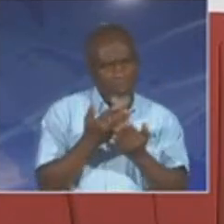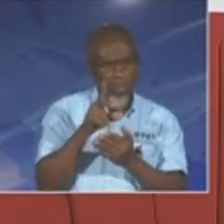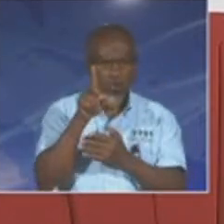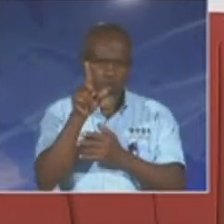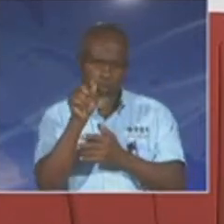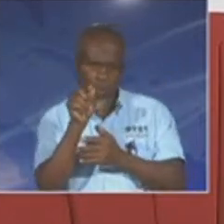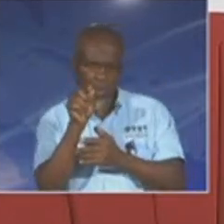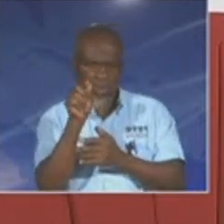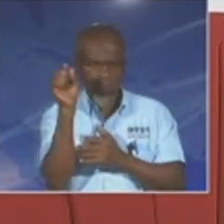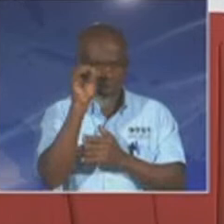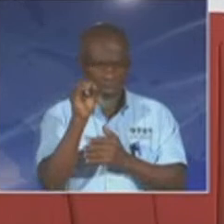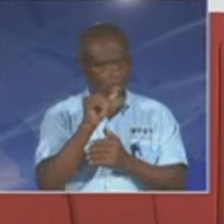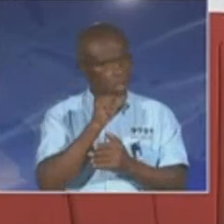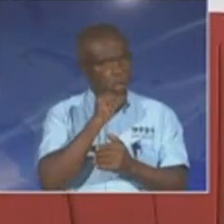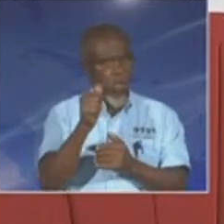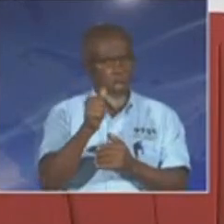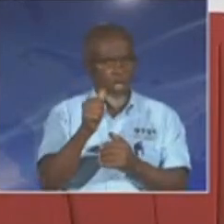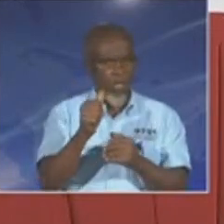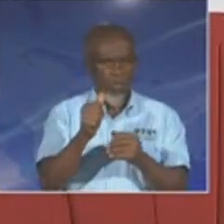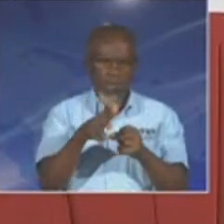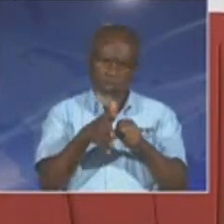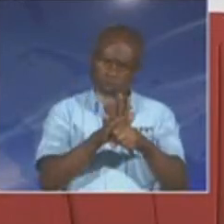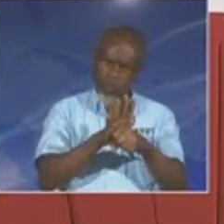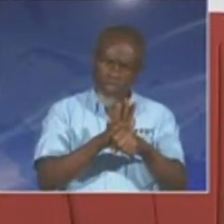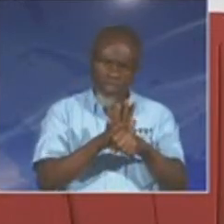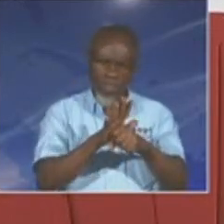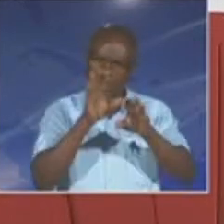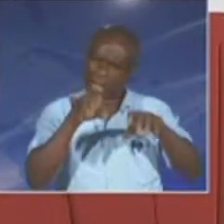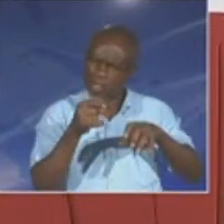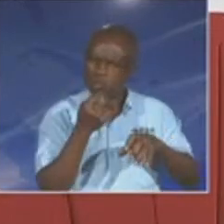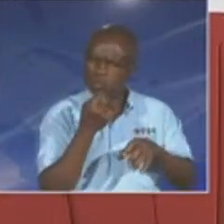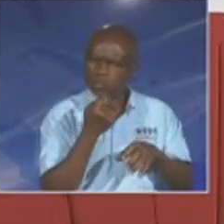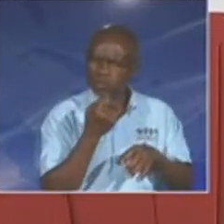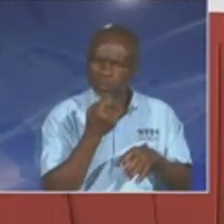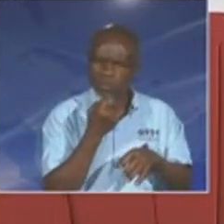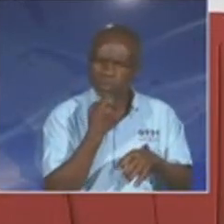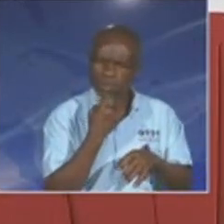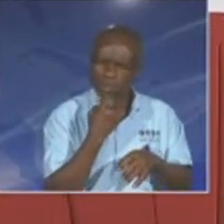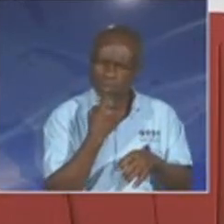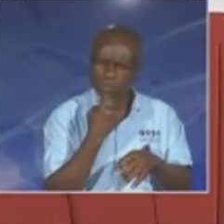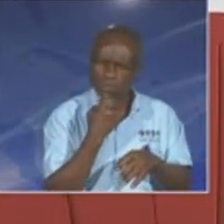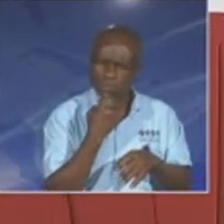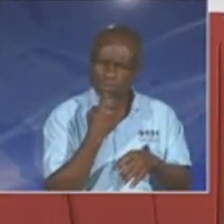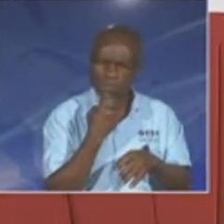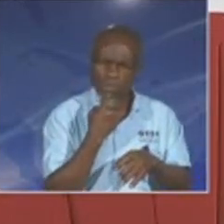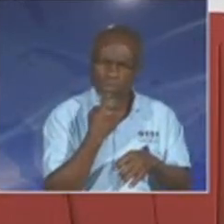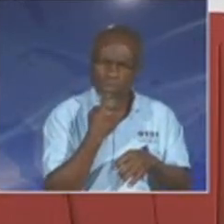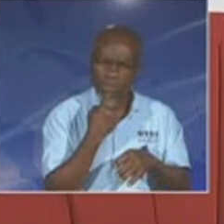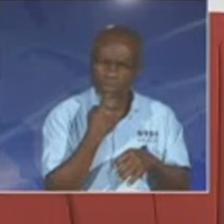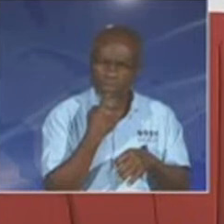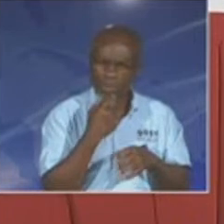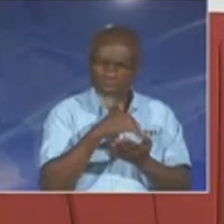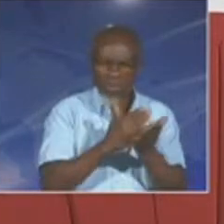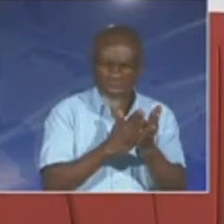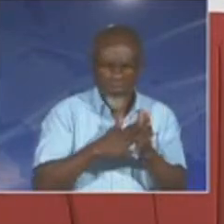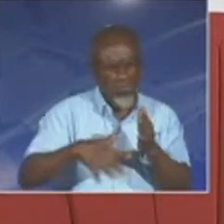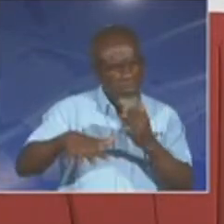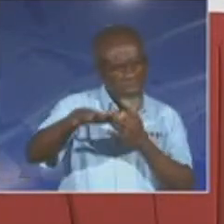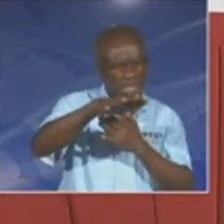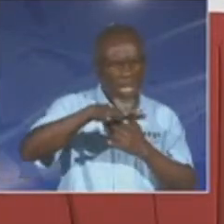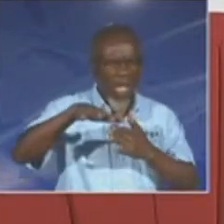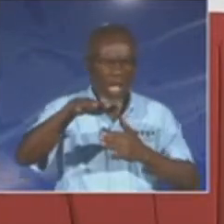not COVID related per se. Are you able to give us some general areas as